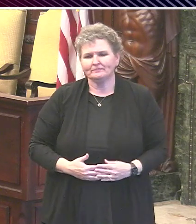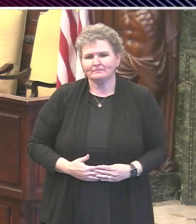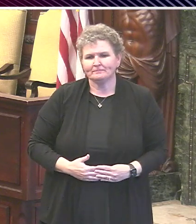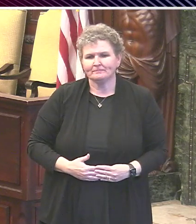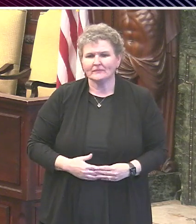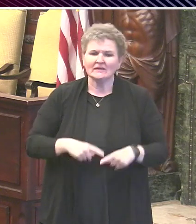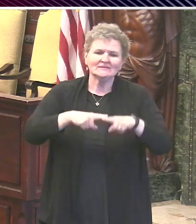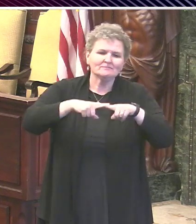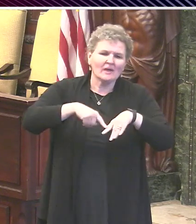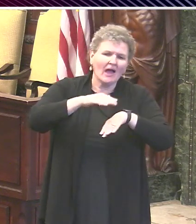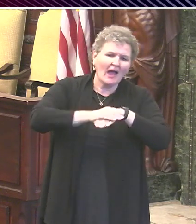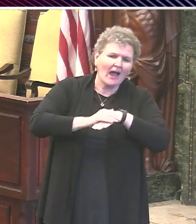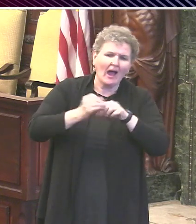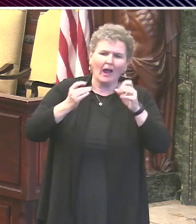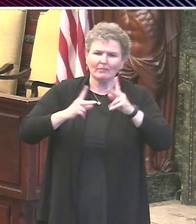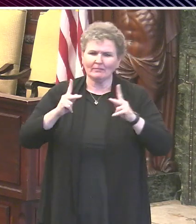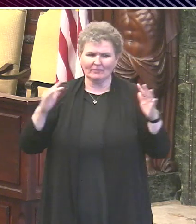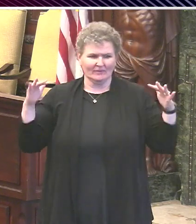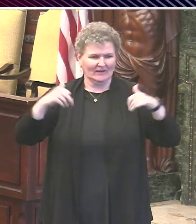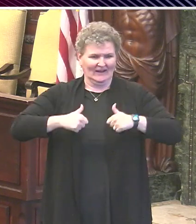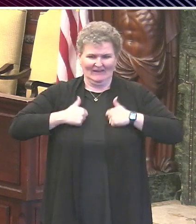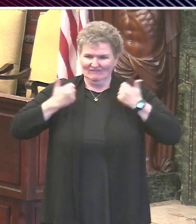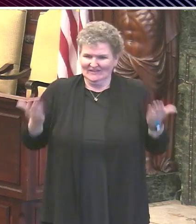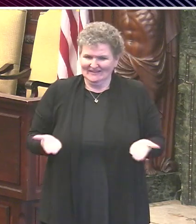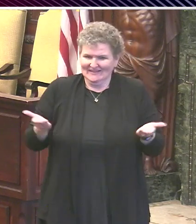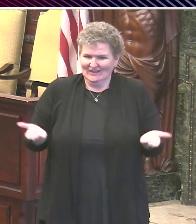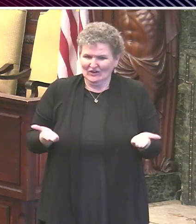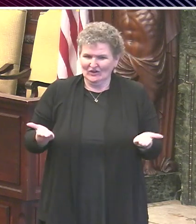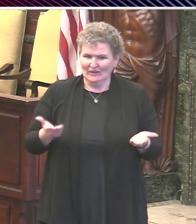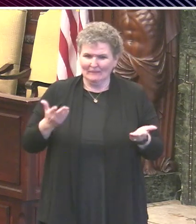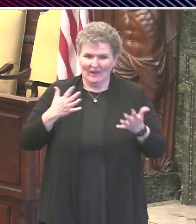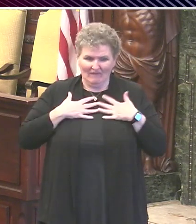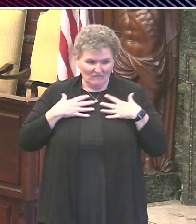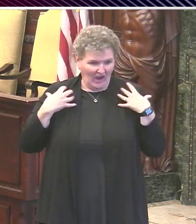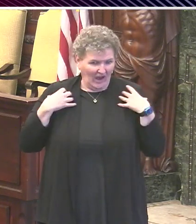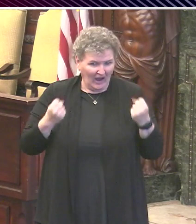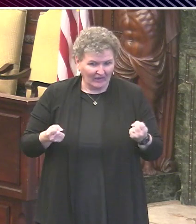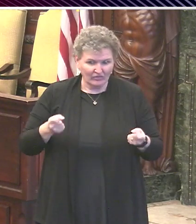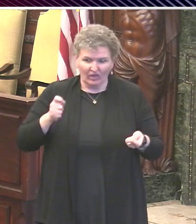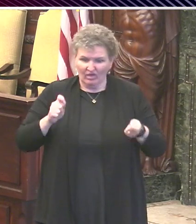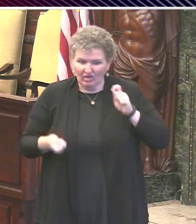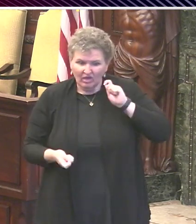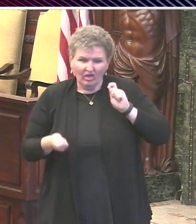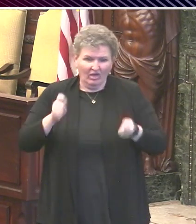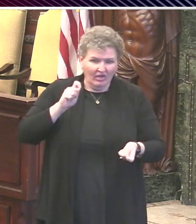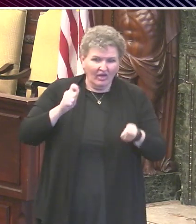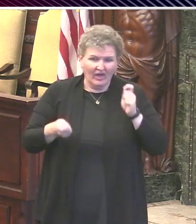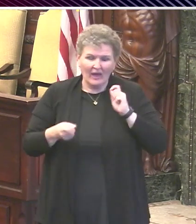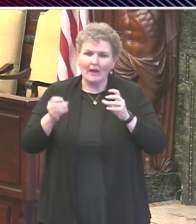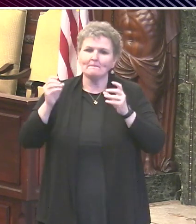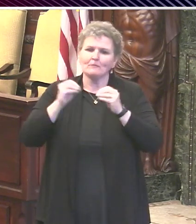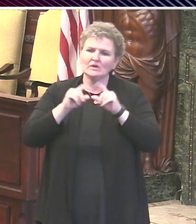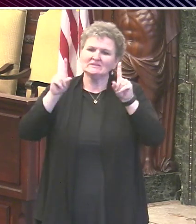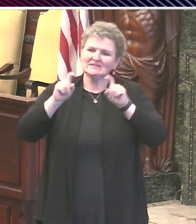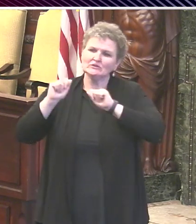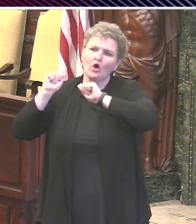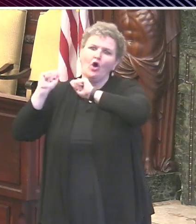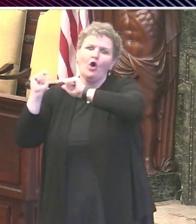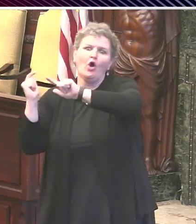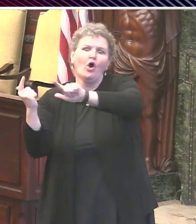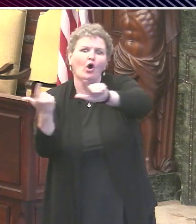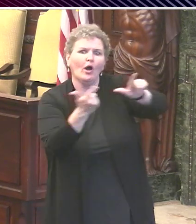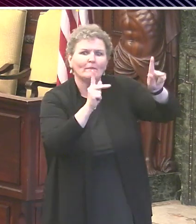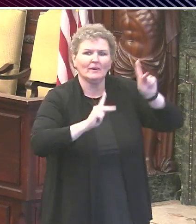because people's status can change all the time. And so even if we tested all 1.5 million people today, that wouldn't tell us what's going to